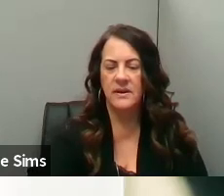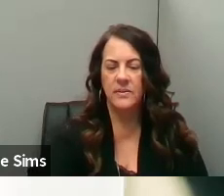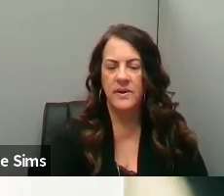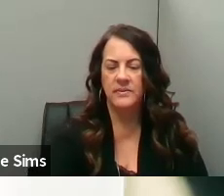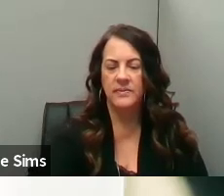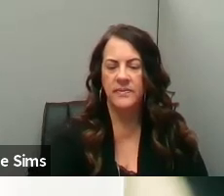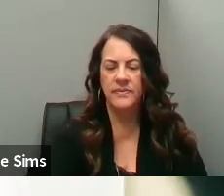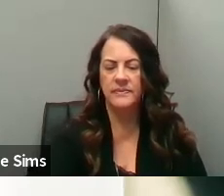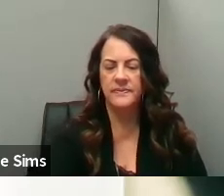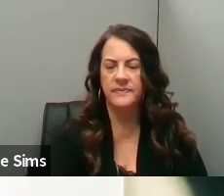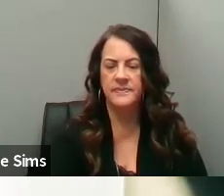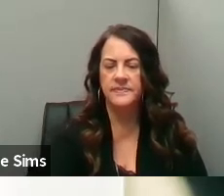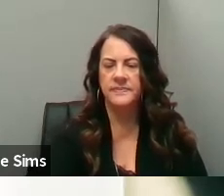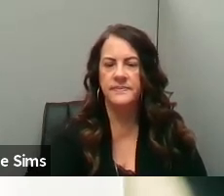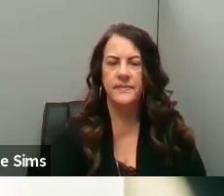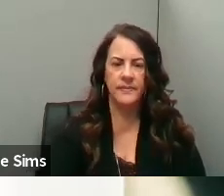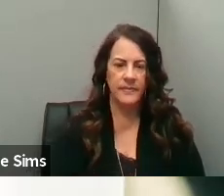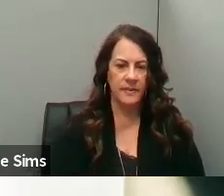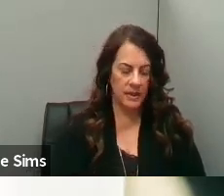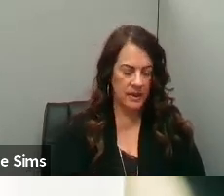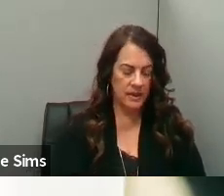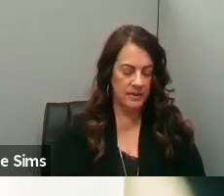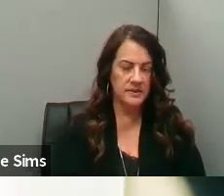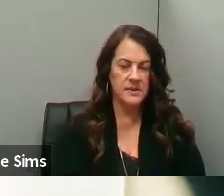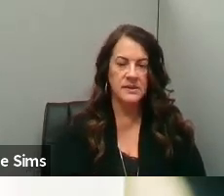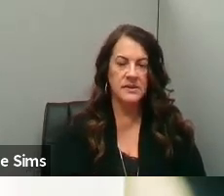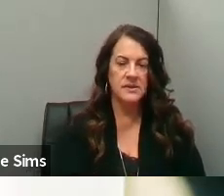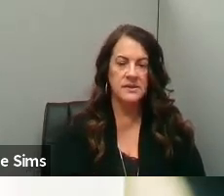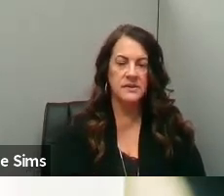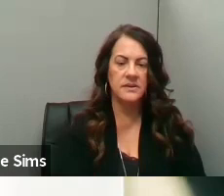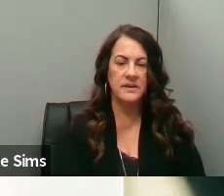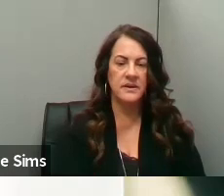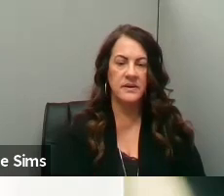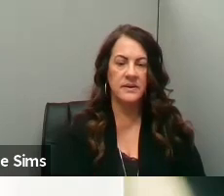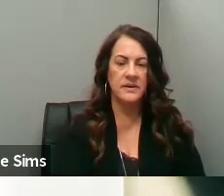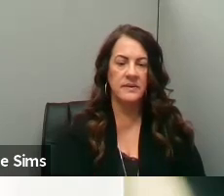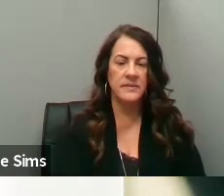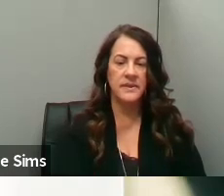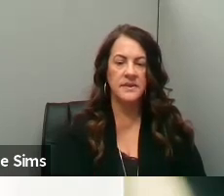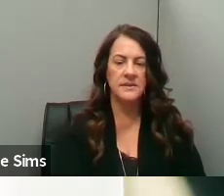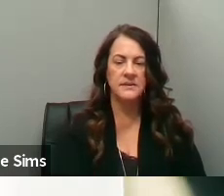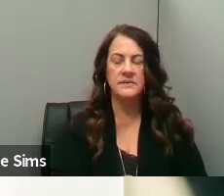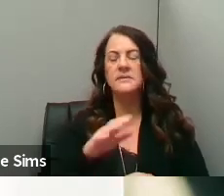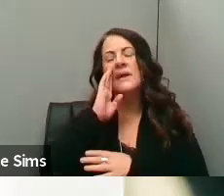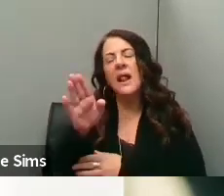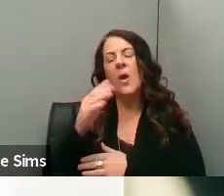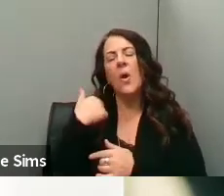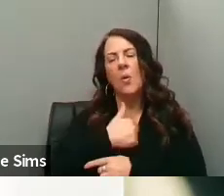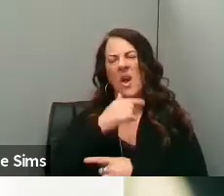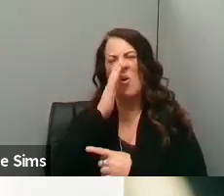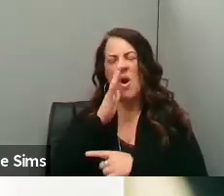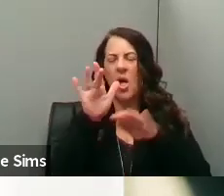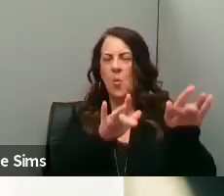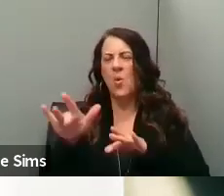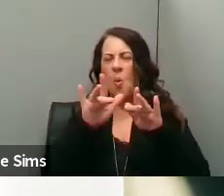Please note that we will be recording the webinar and your microphone will remain on mute until the presentation has ended. We will hold a